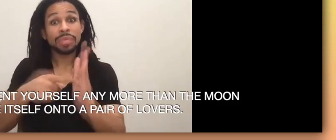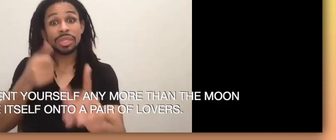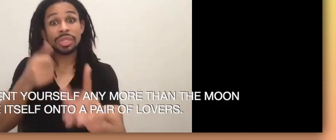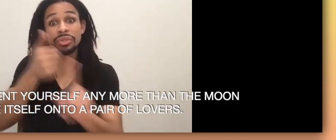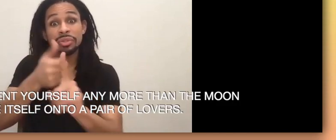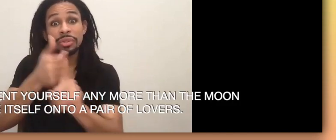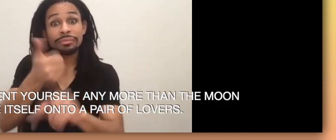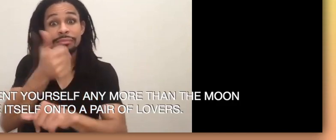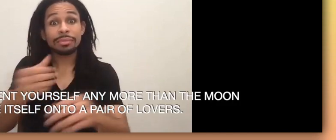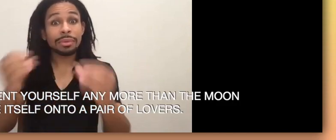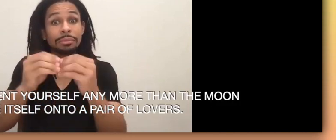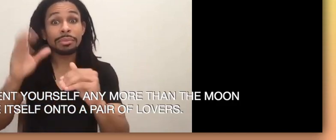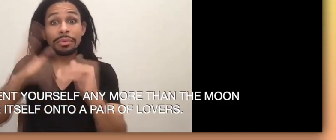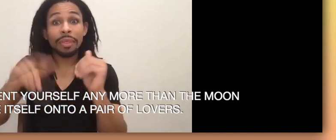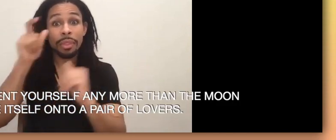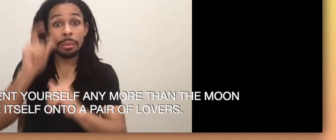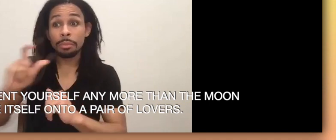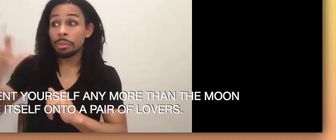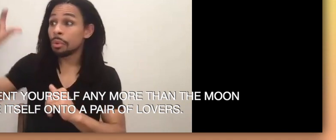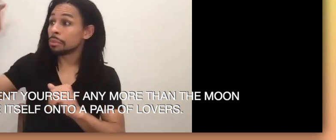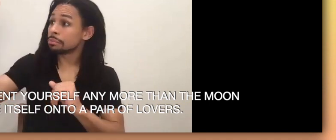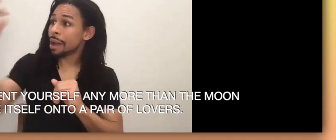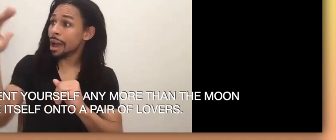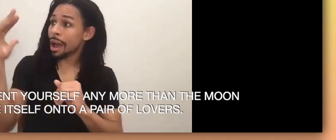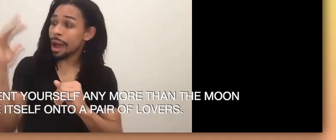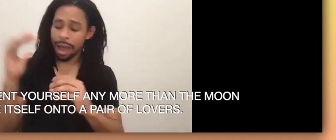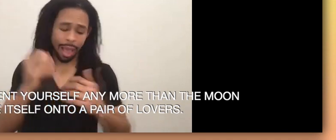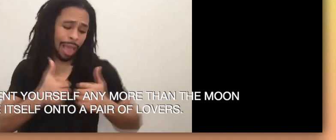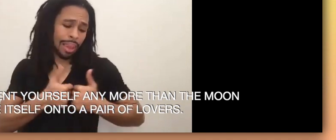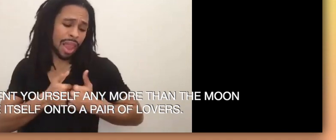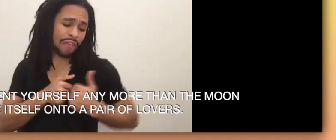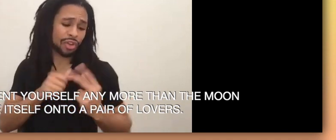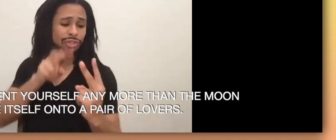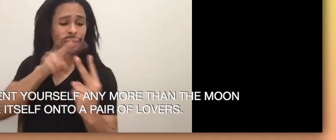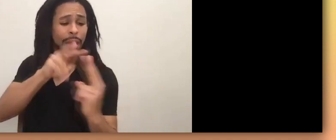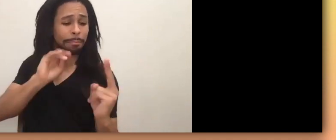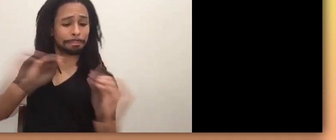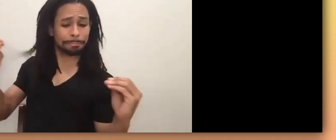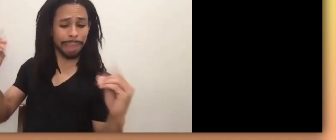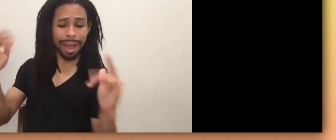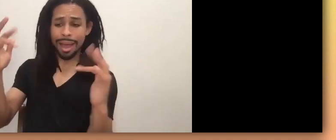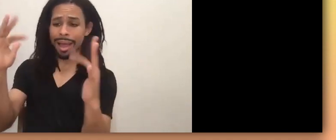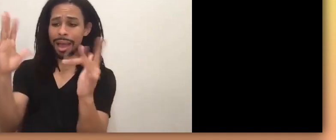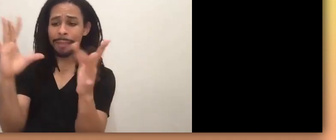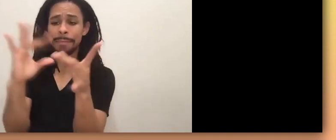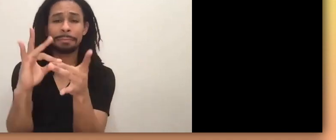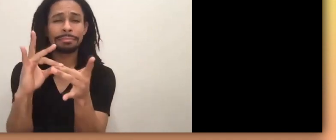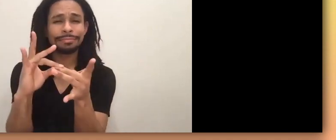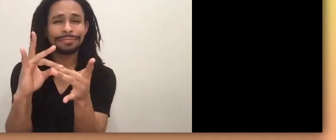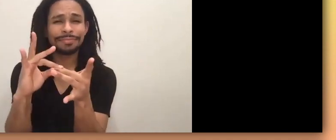any more than the moon can shine itself onto a pair of lovers.